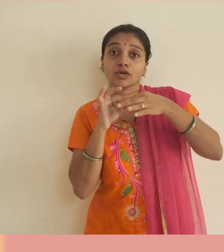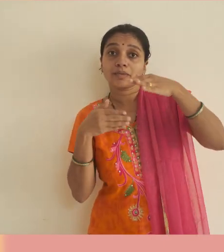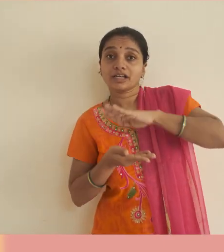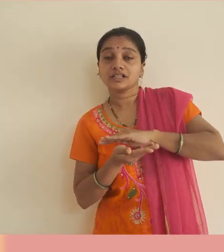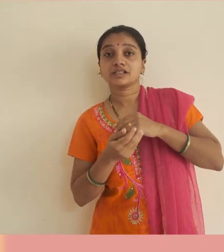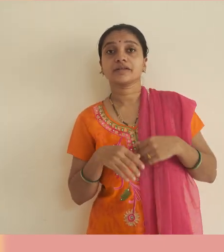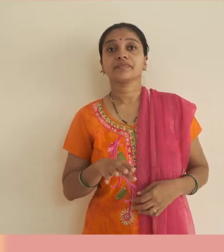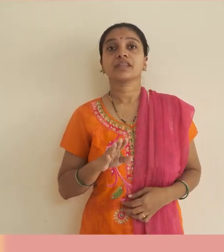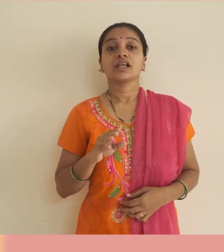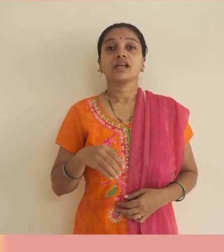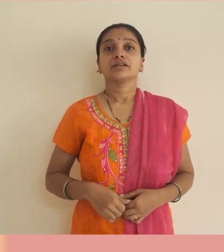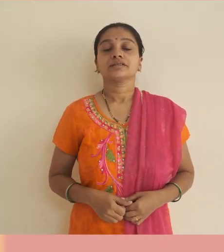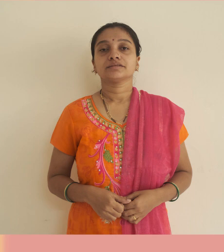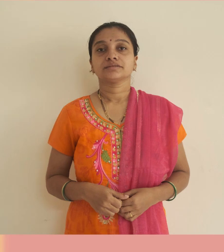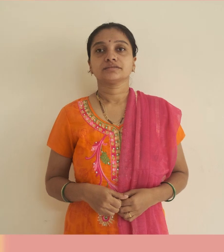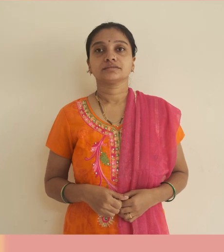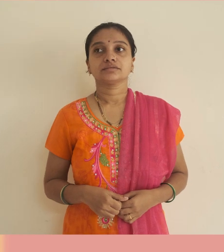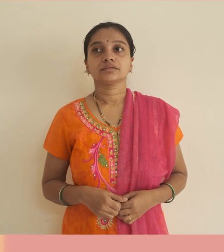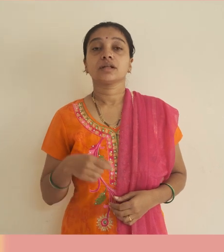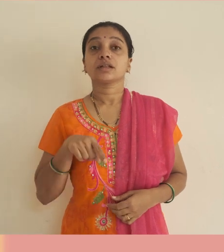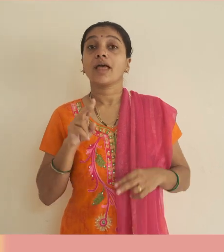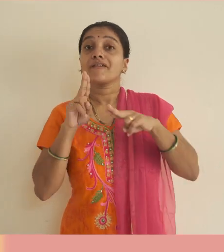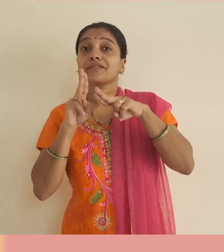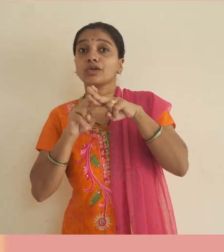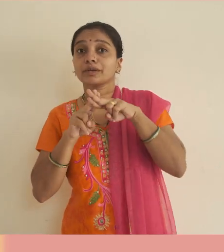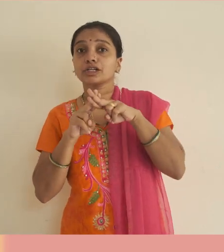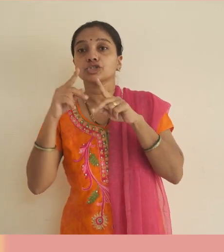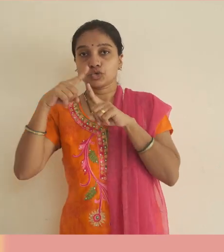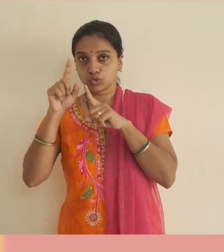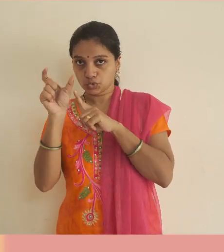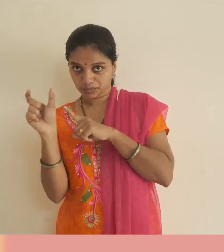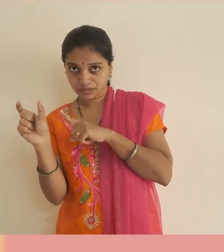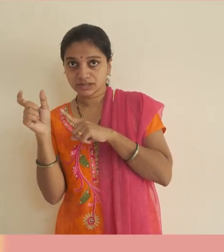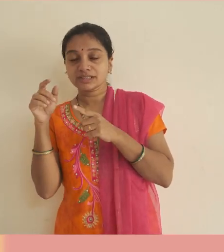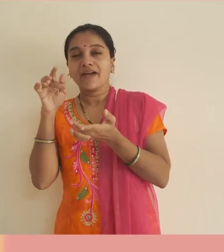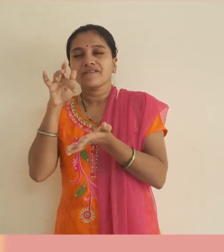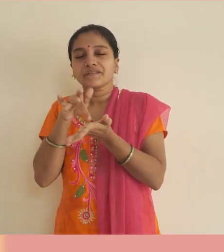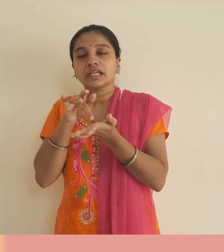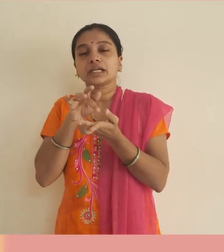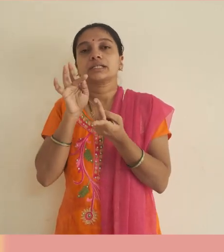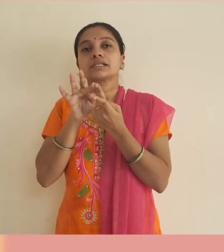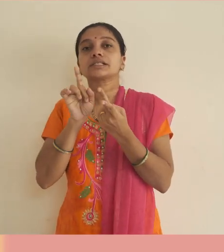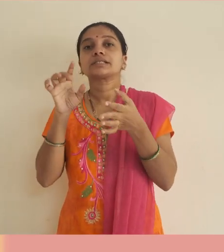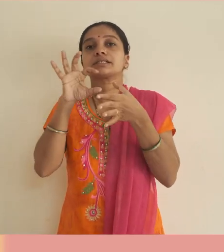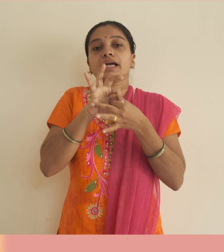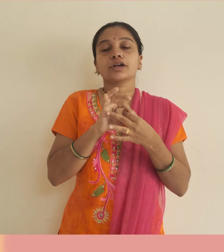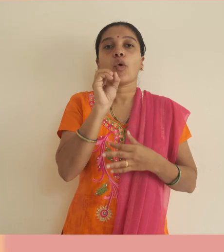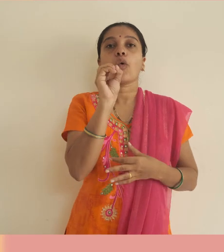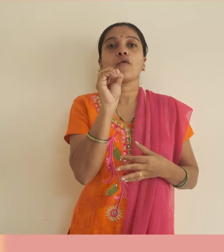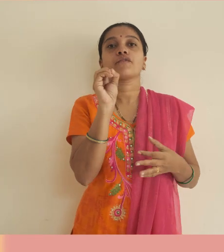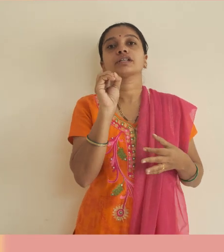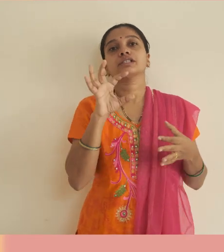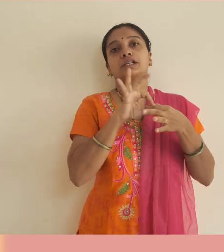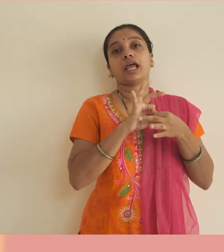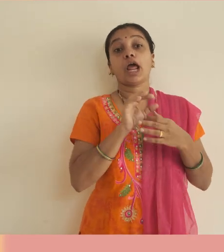and act as a storehouse of eggs. The fallopian tubes are finger-like structures that connect